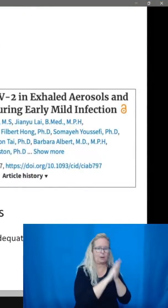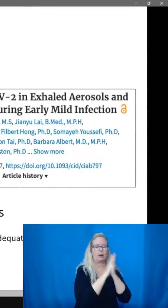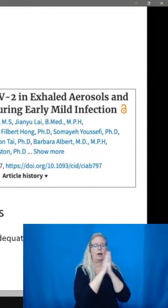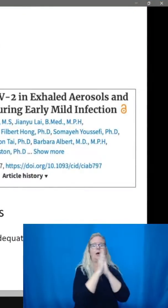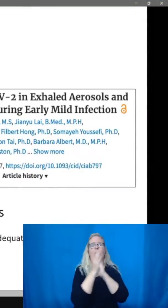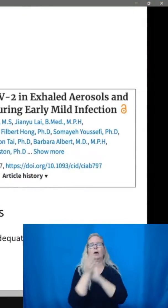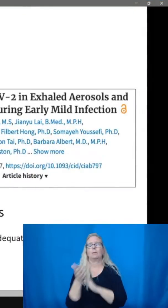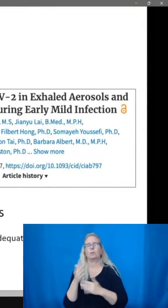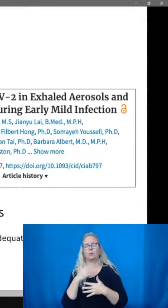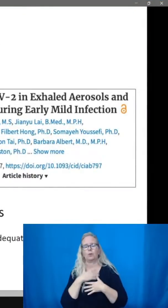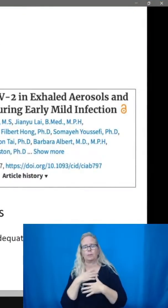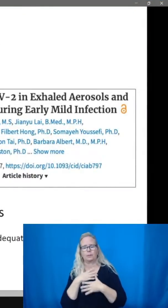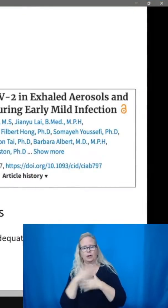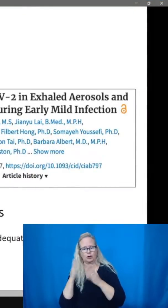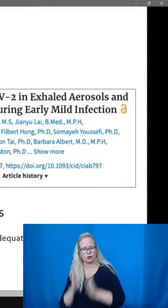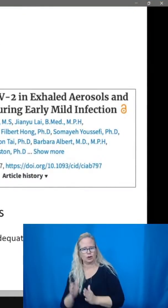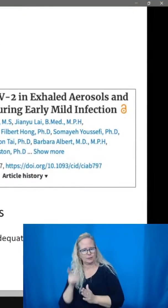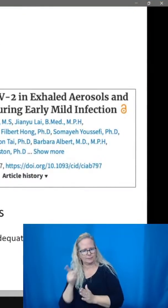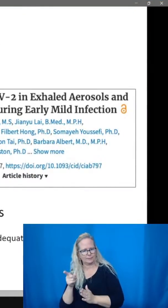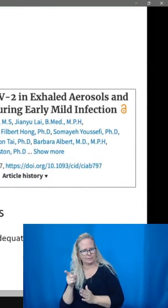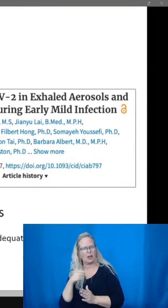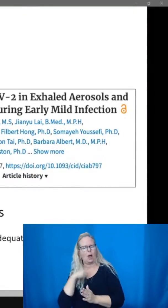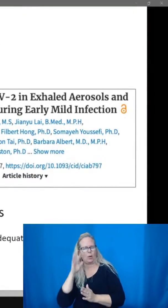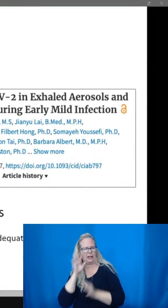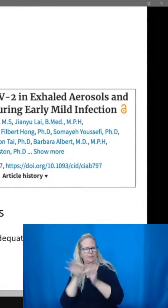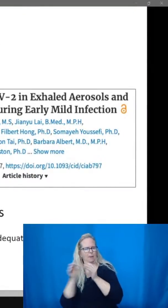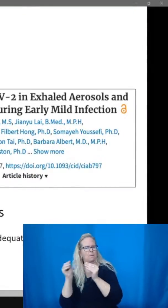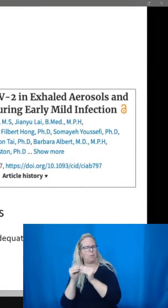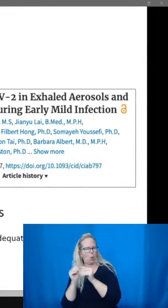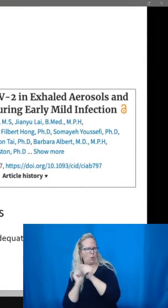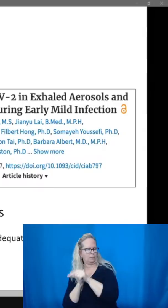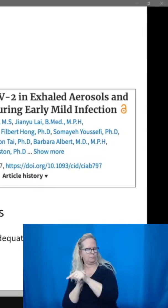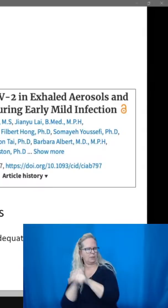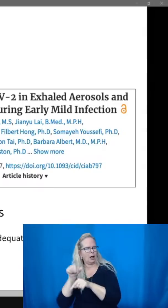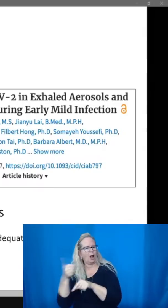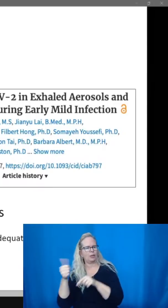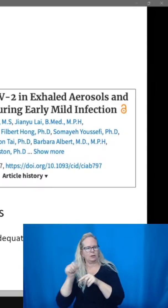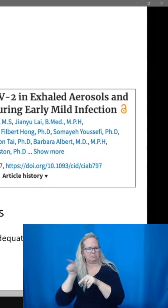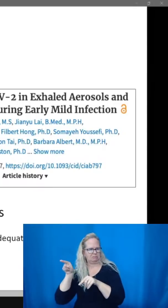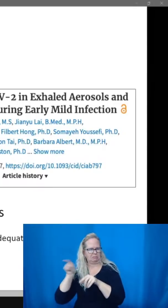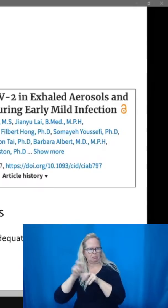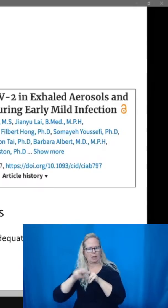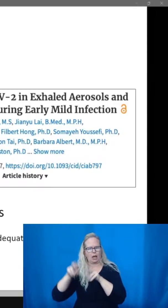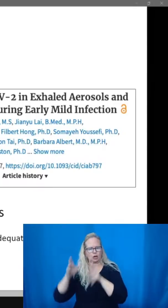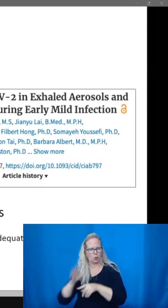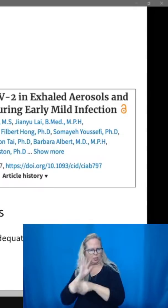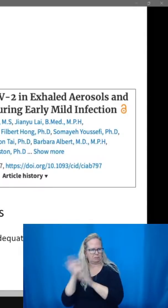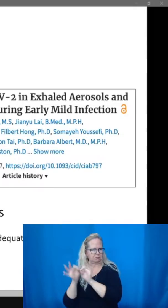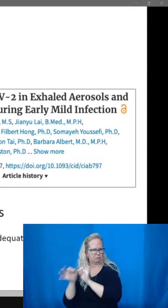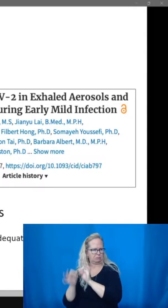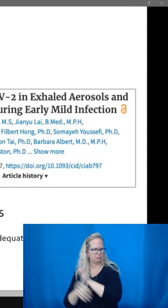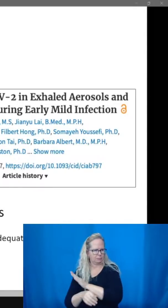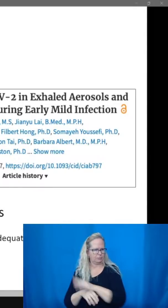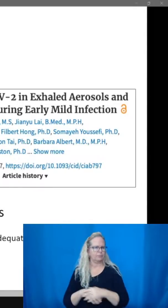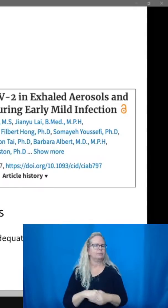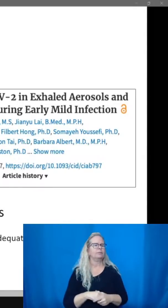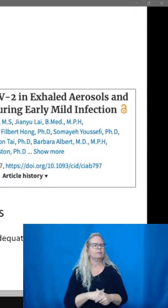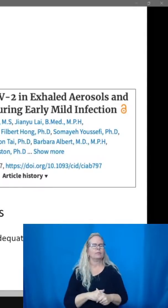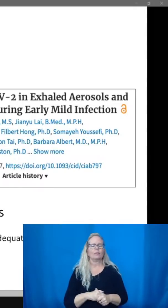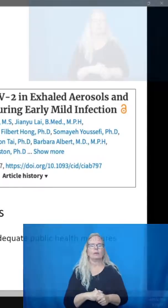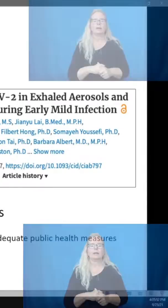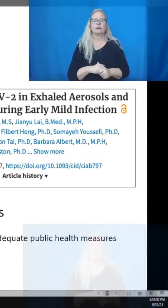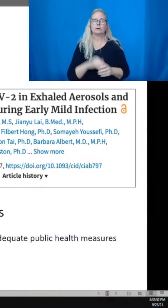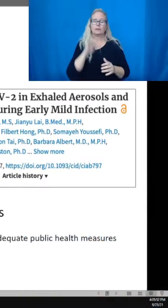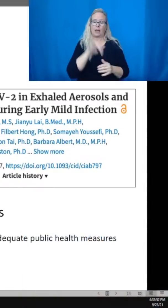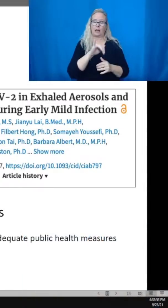And one complicating factor that has really made things hard to keep control of has been the emergence of the new variants. We've seen that some of these variants are actually much better at